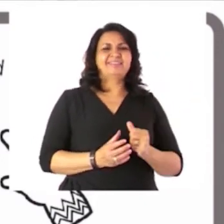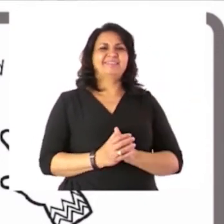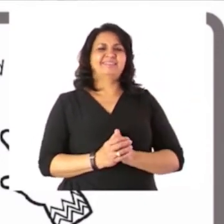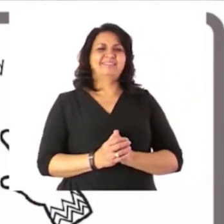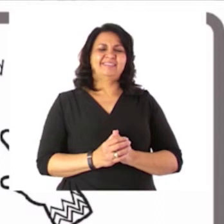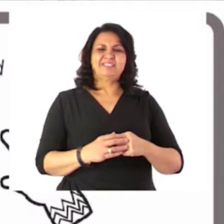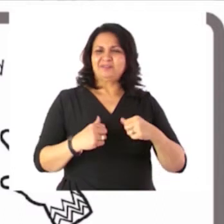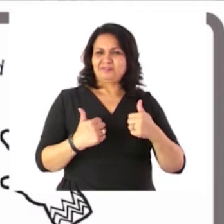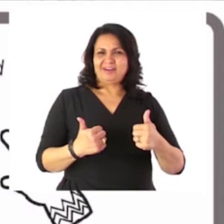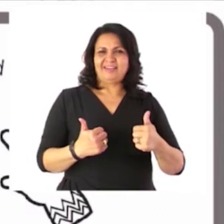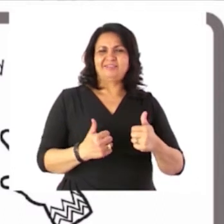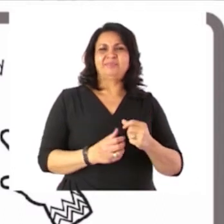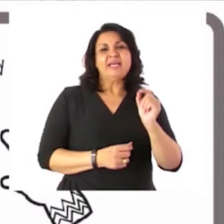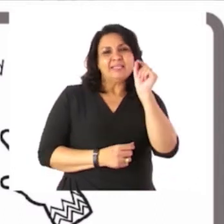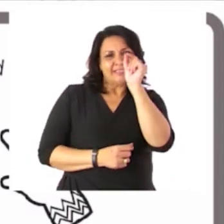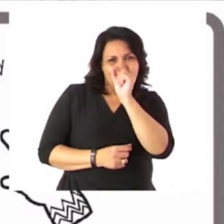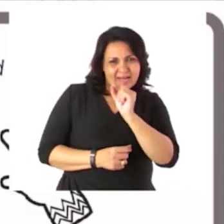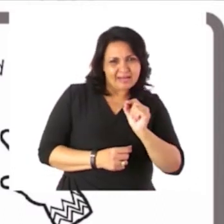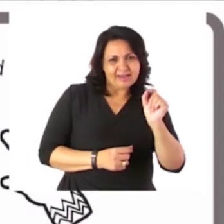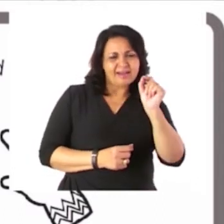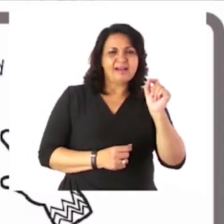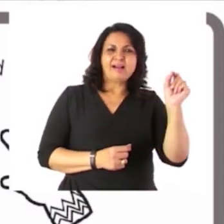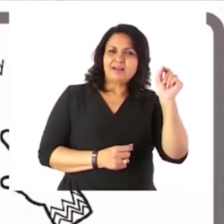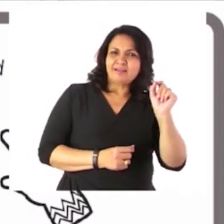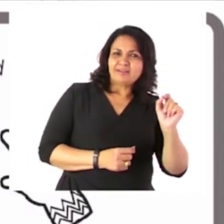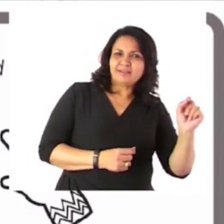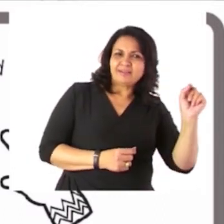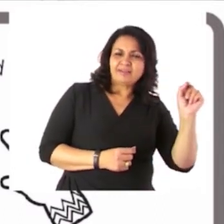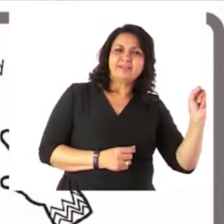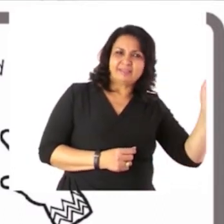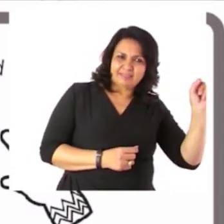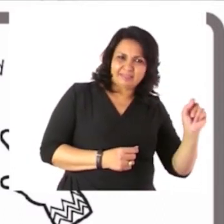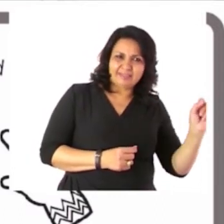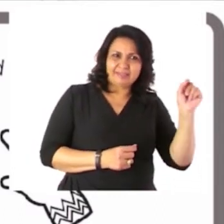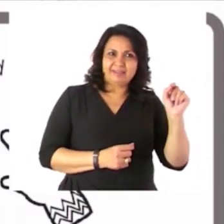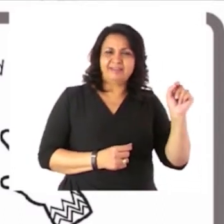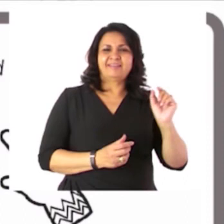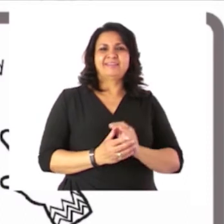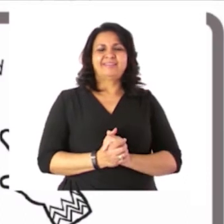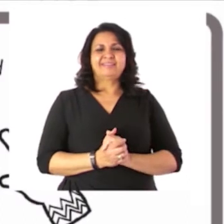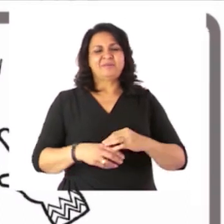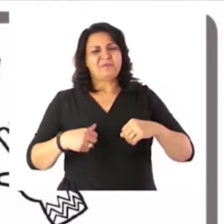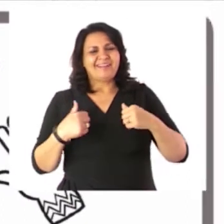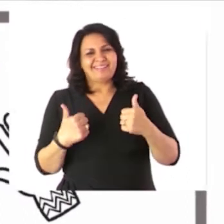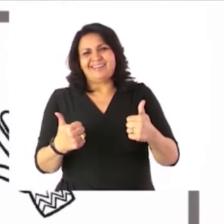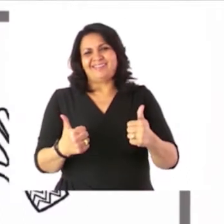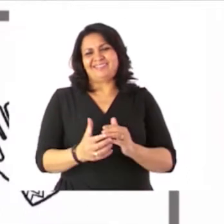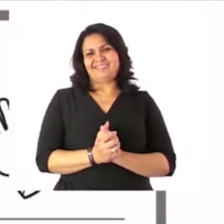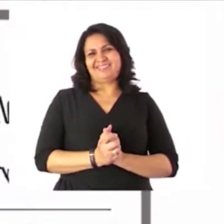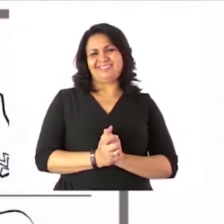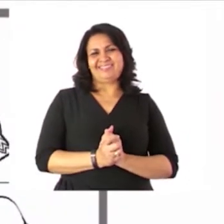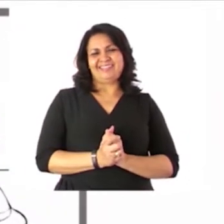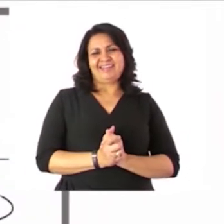that means we need to circle all 3 hats. Well done! I am so